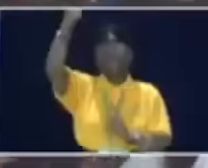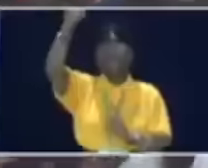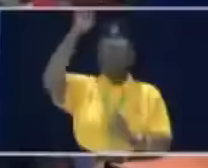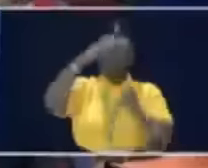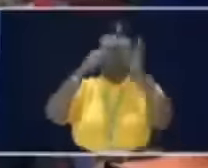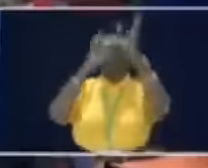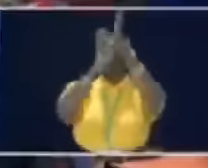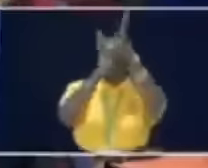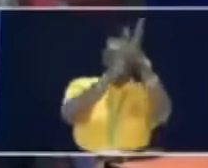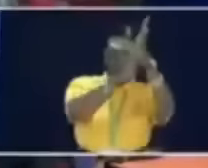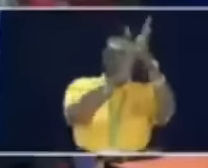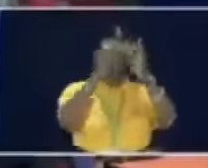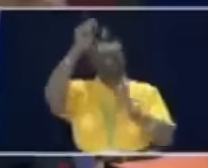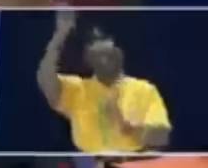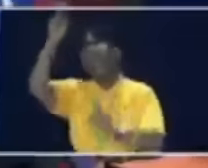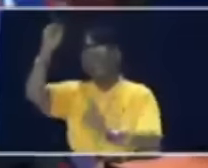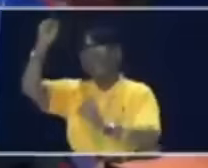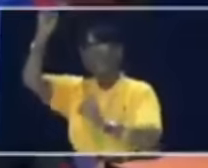Praise Him.